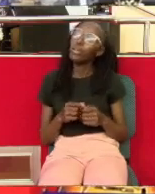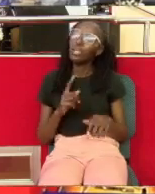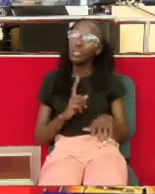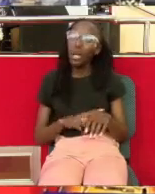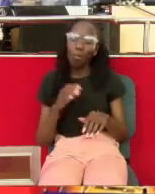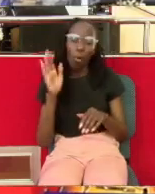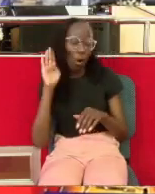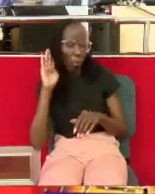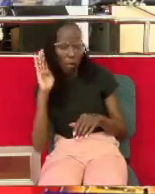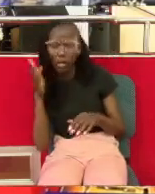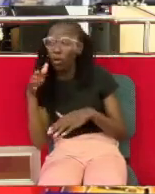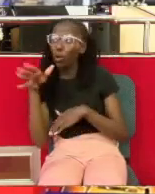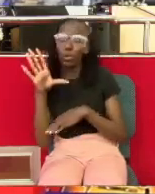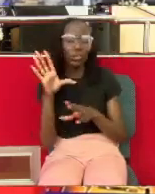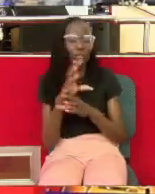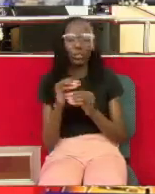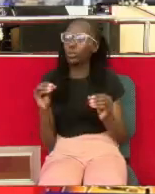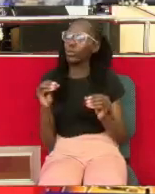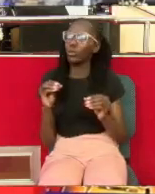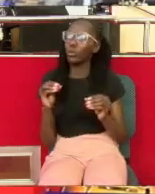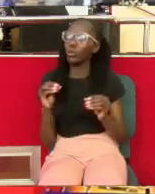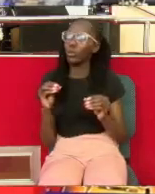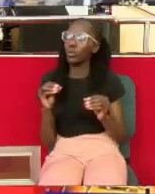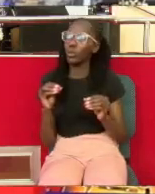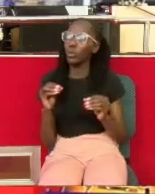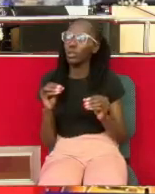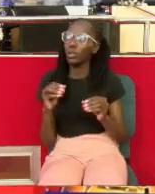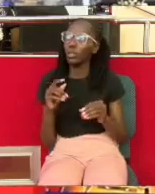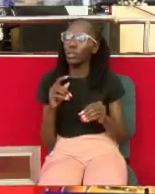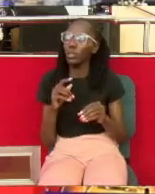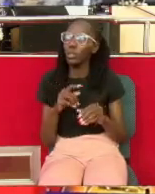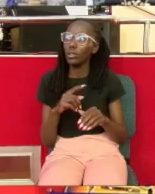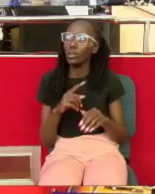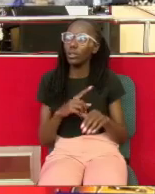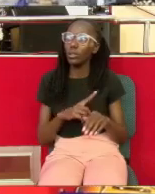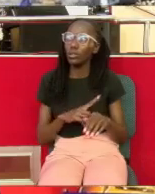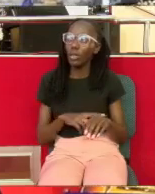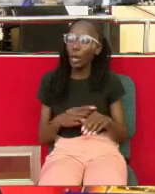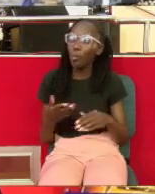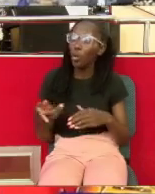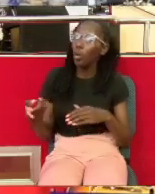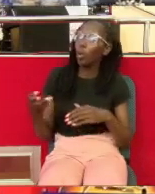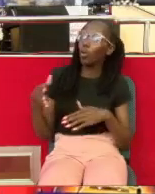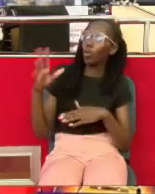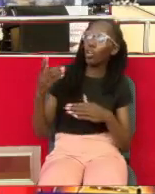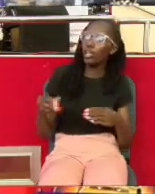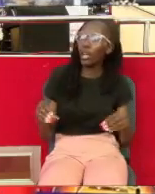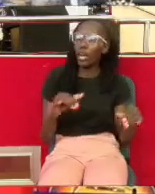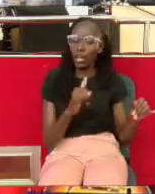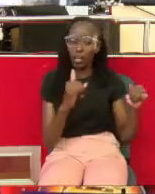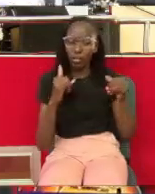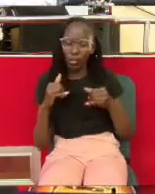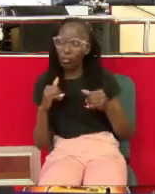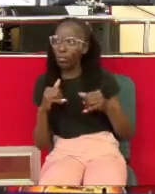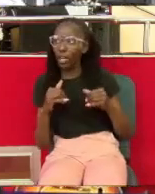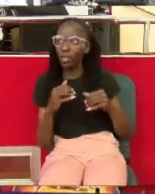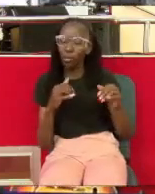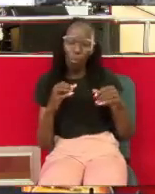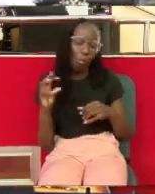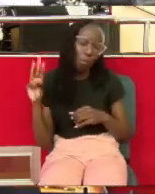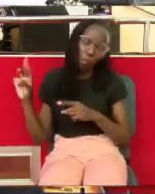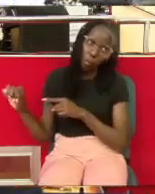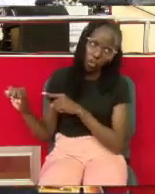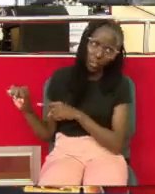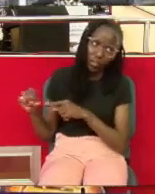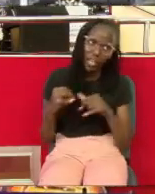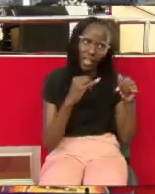Walikuwa hawamheshimu Mungu. And so God would invite Moses into the tent of the meeting. Mungu akawa Musa anamleta Mungu katika. We are told